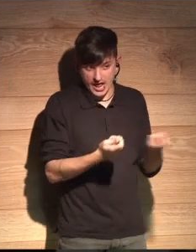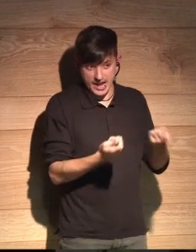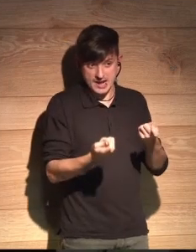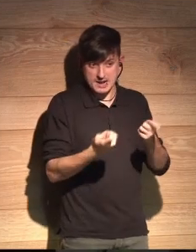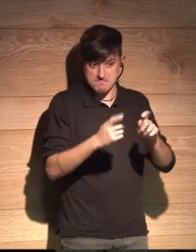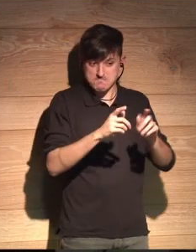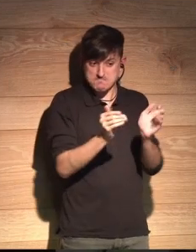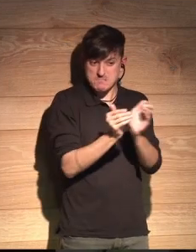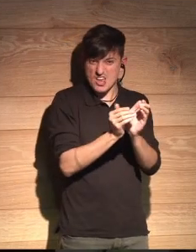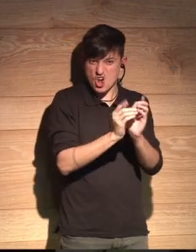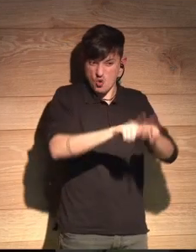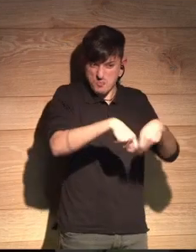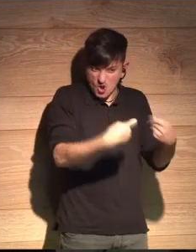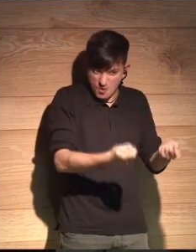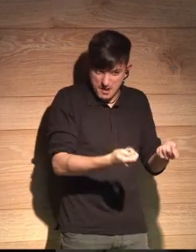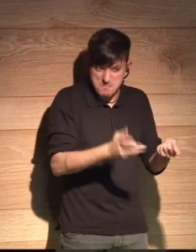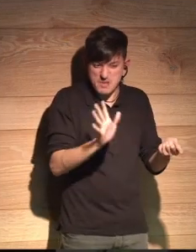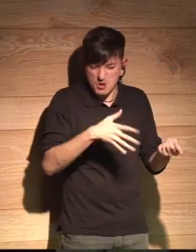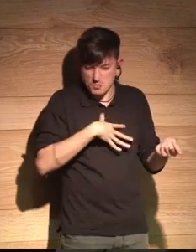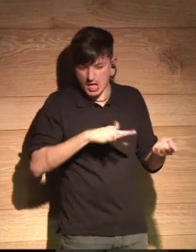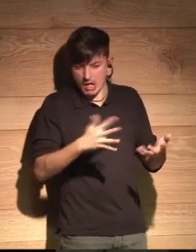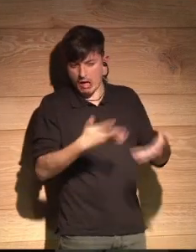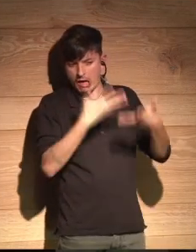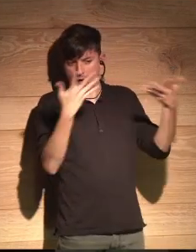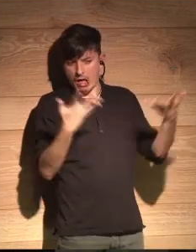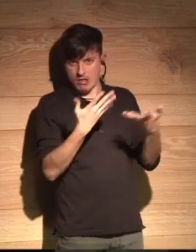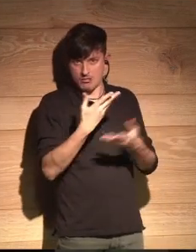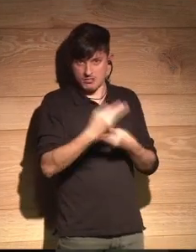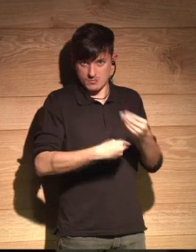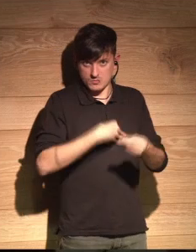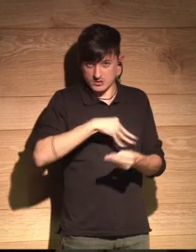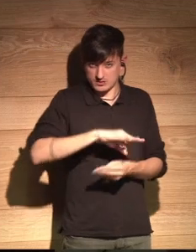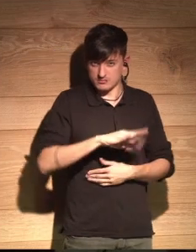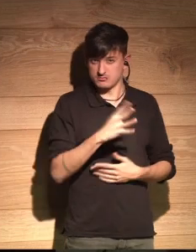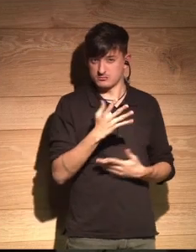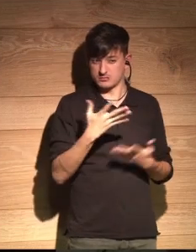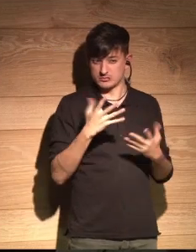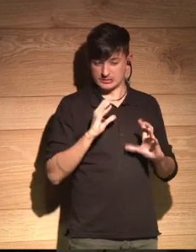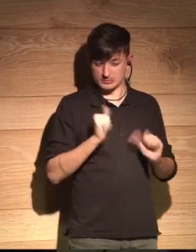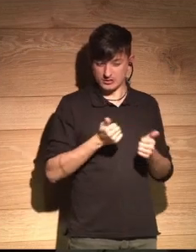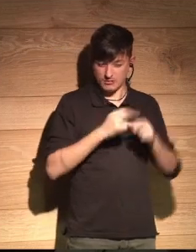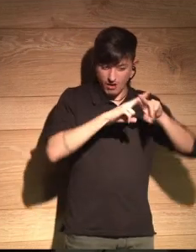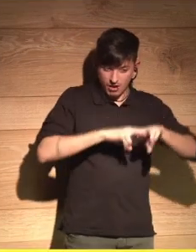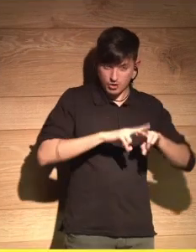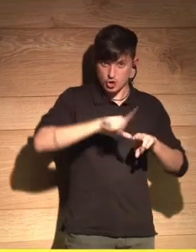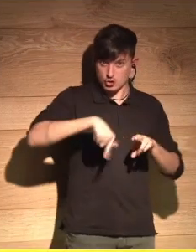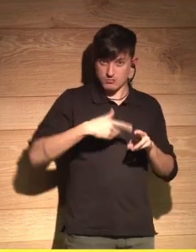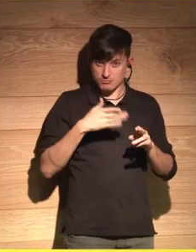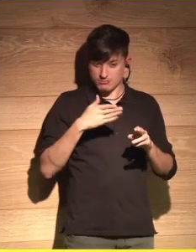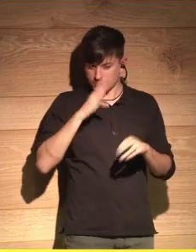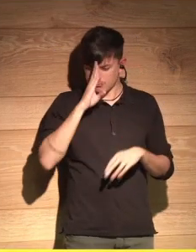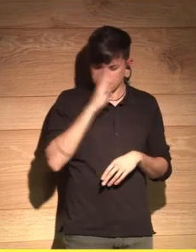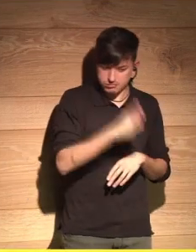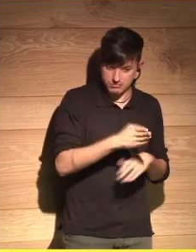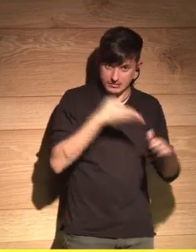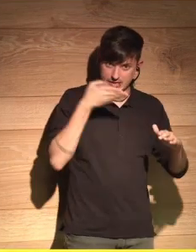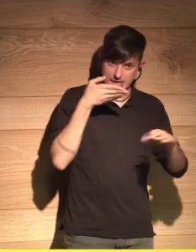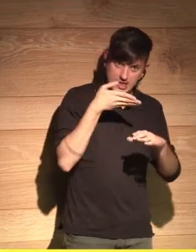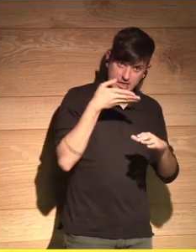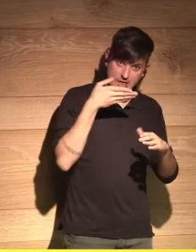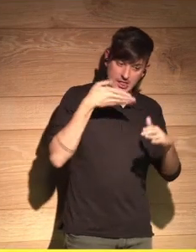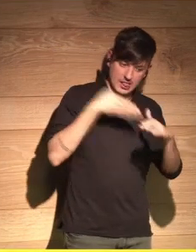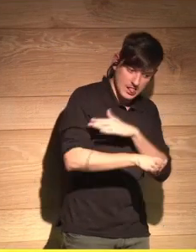And sewage is an amazing aggregator. So we actually started going into sewage and collecting this information.